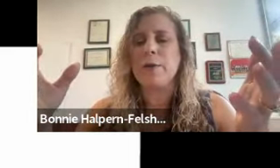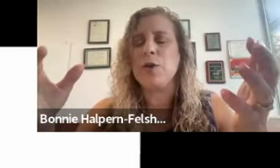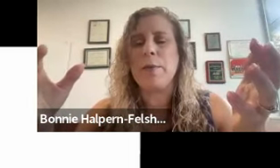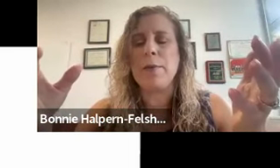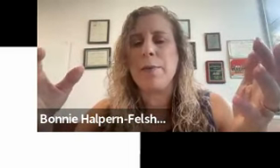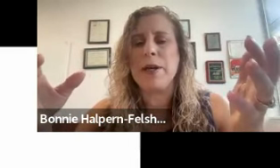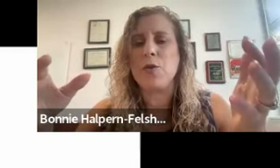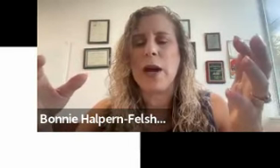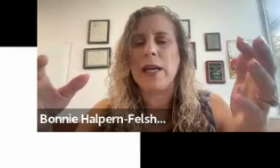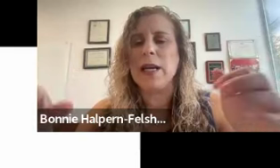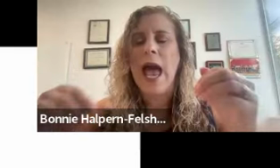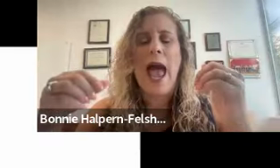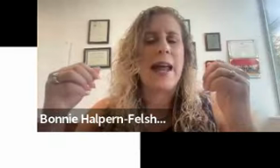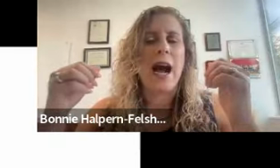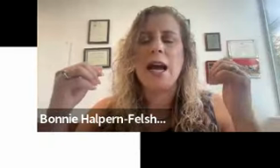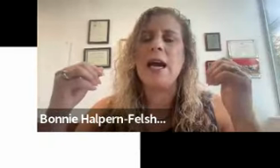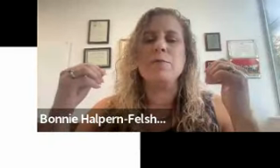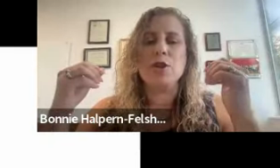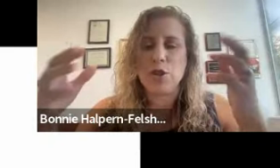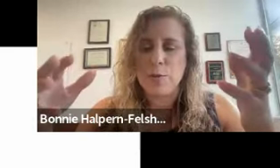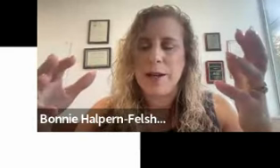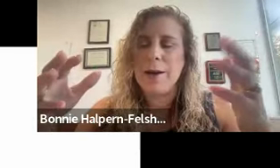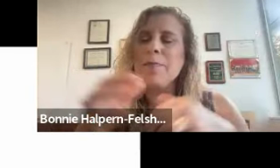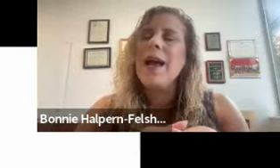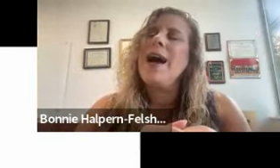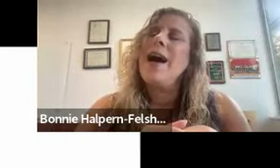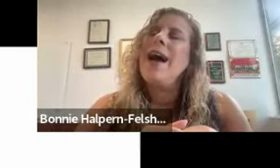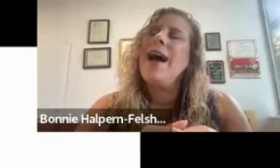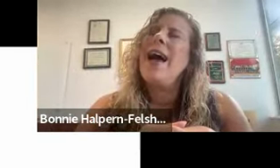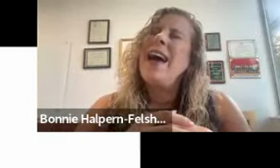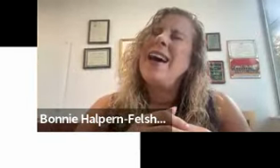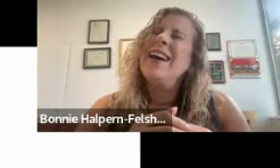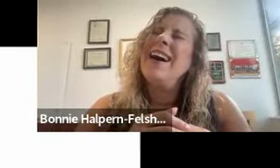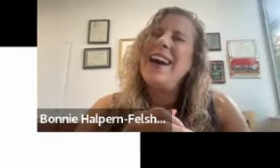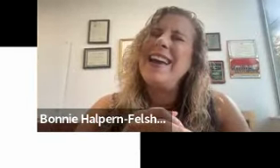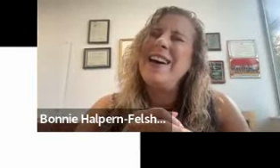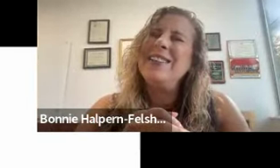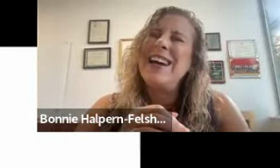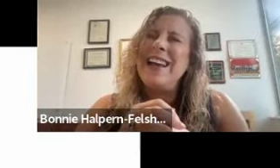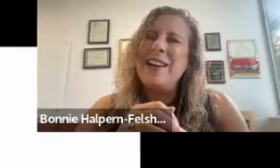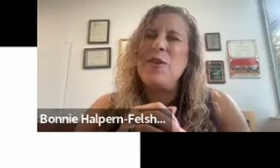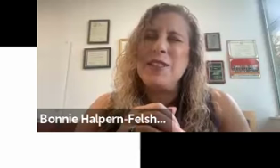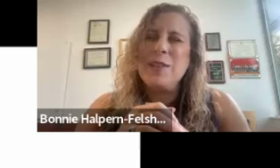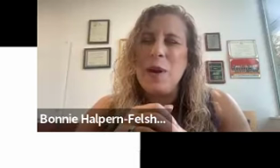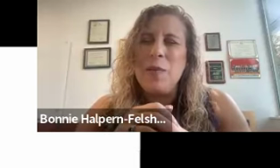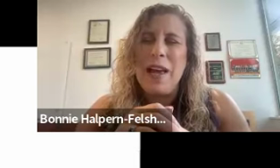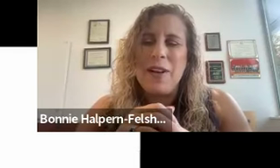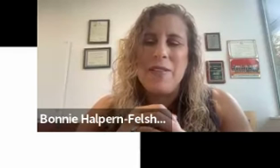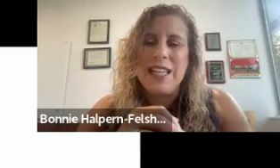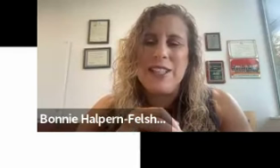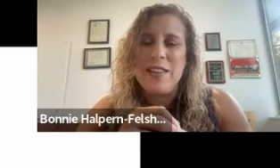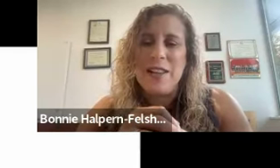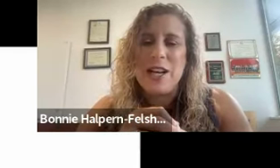going to be developed till I'm in my mid-20s, and I am stupid. And, and of course we